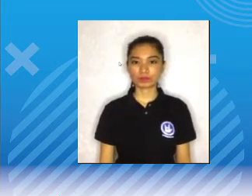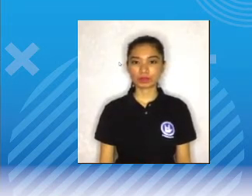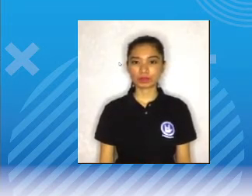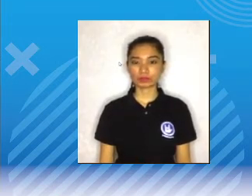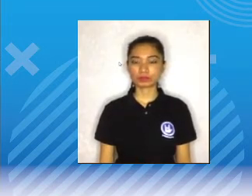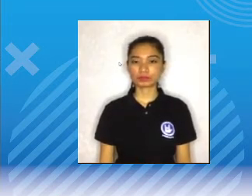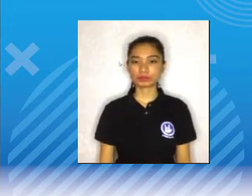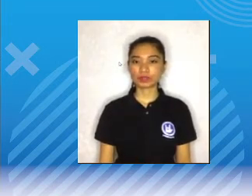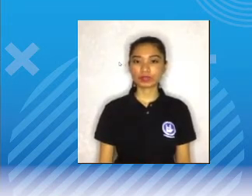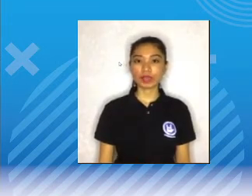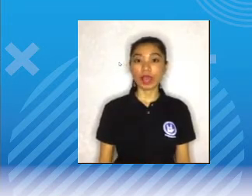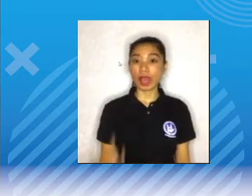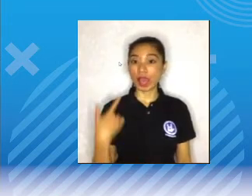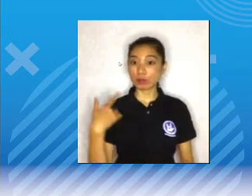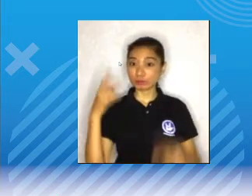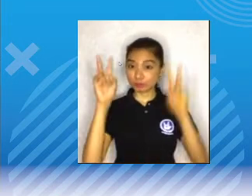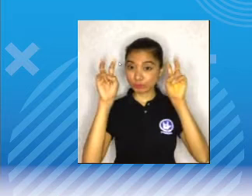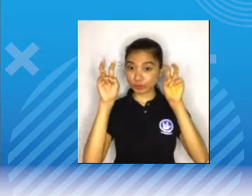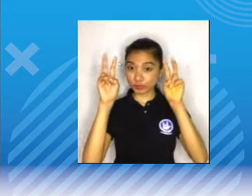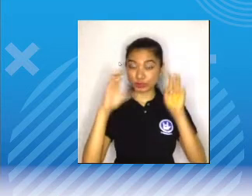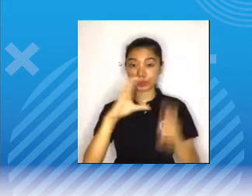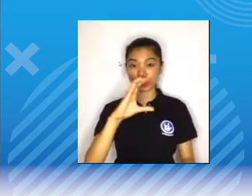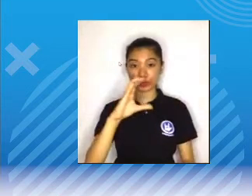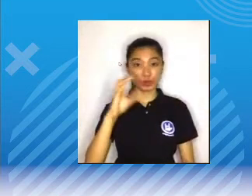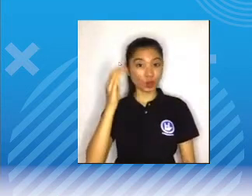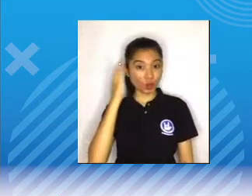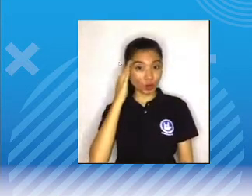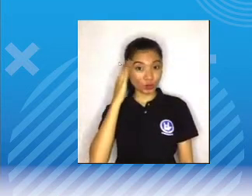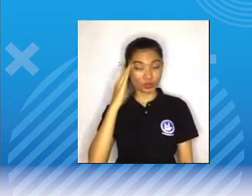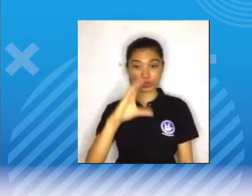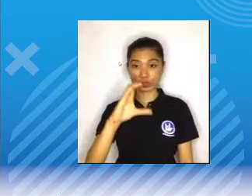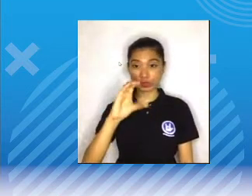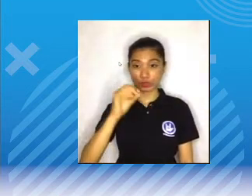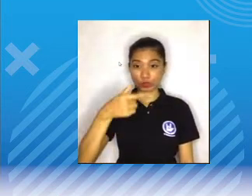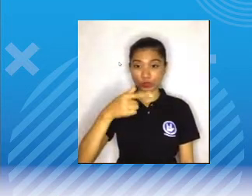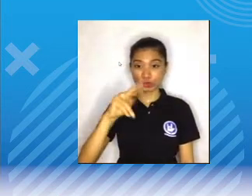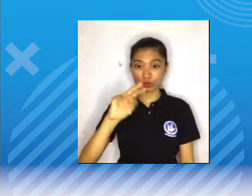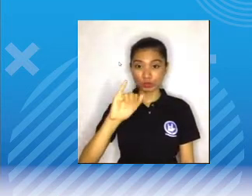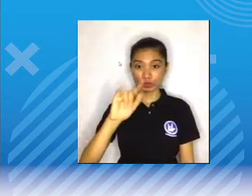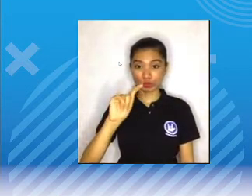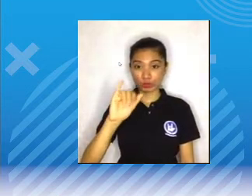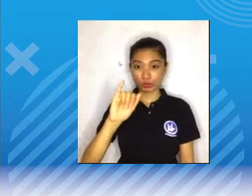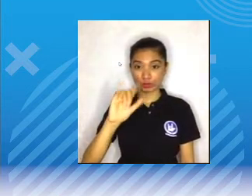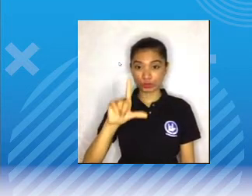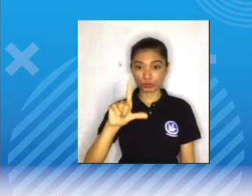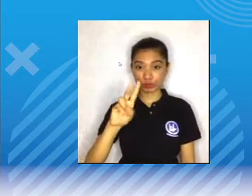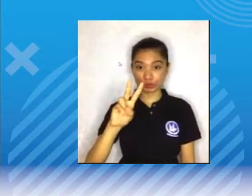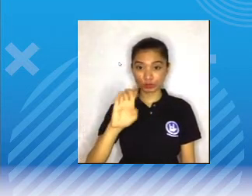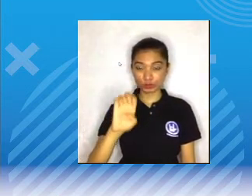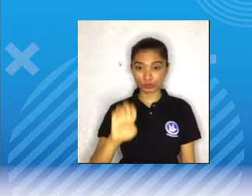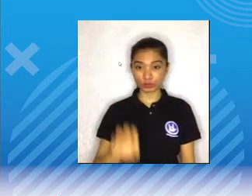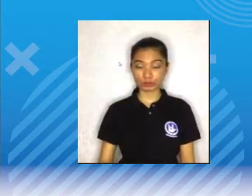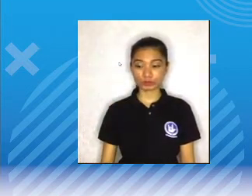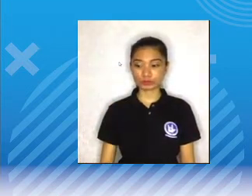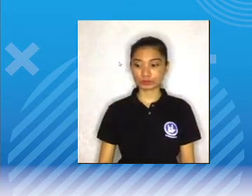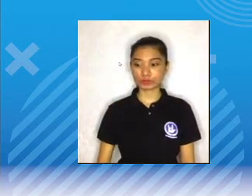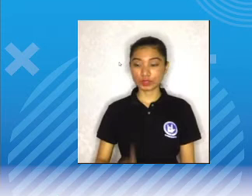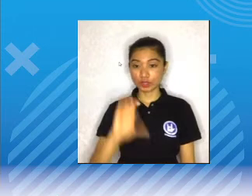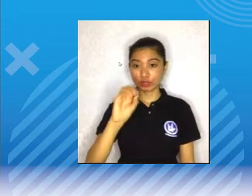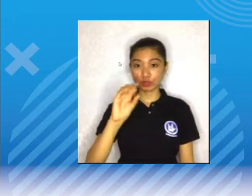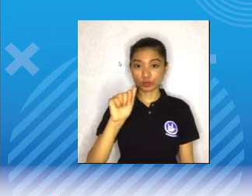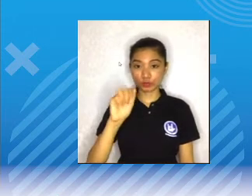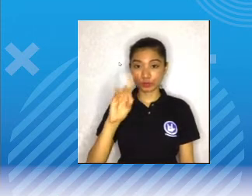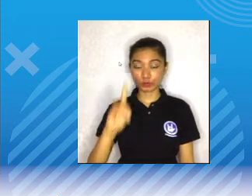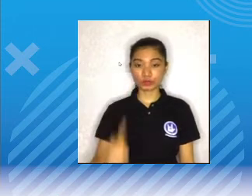load theory. So load theory talks about how our working